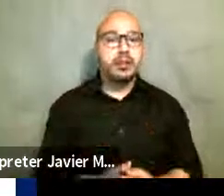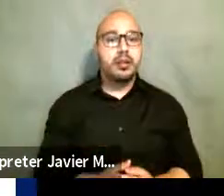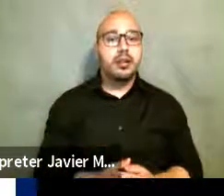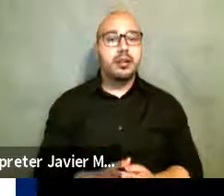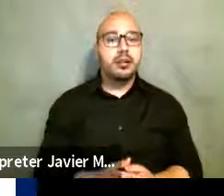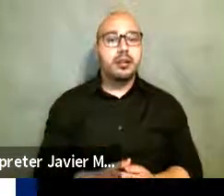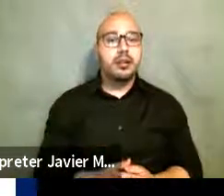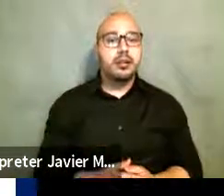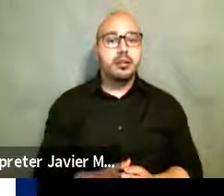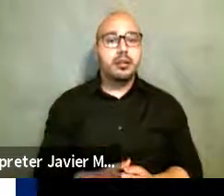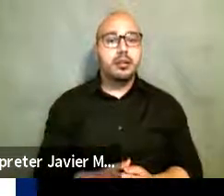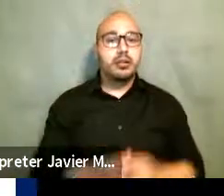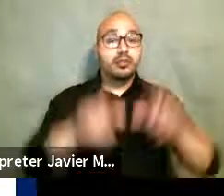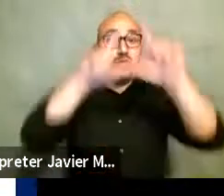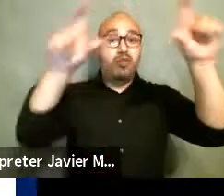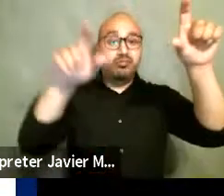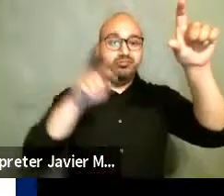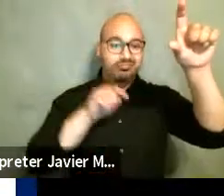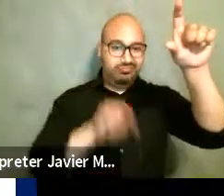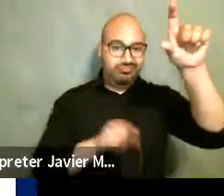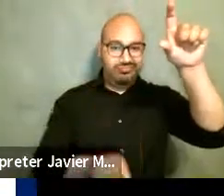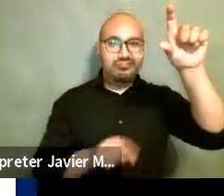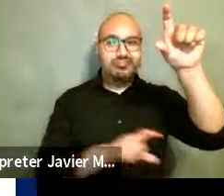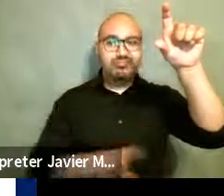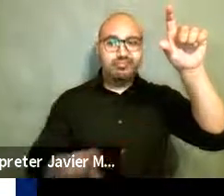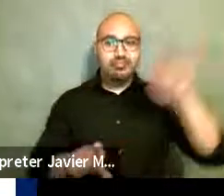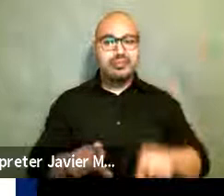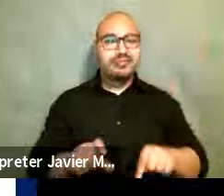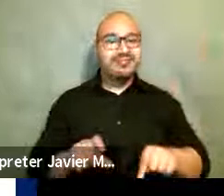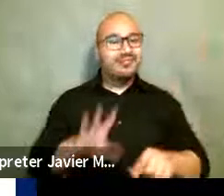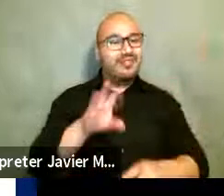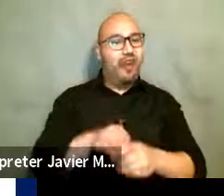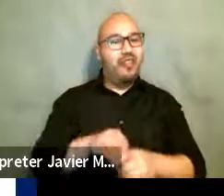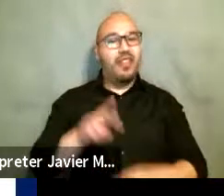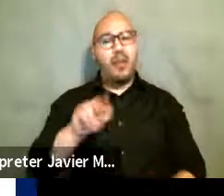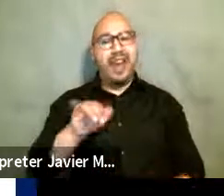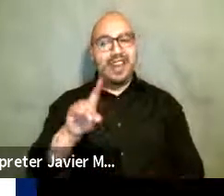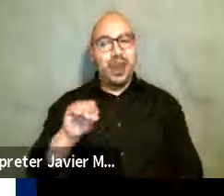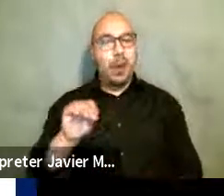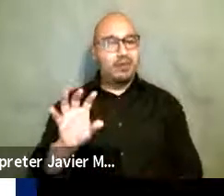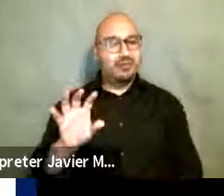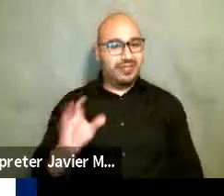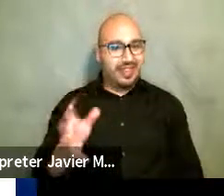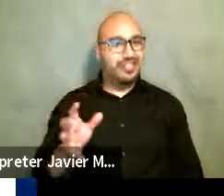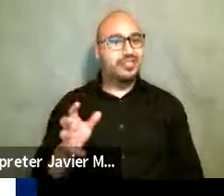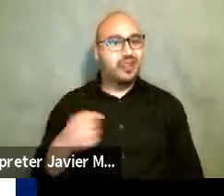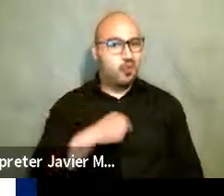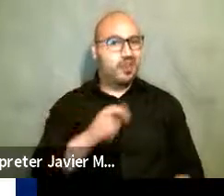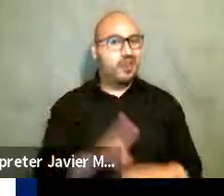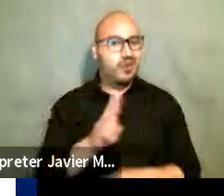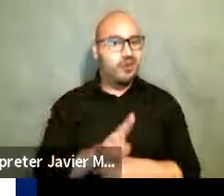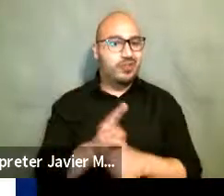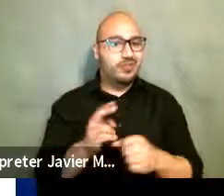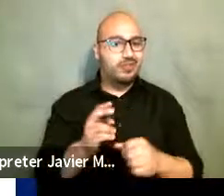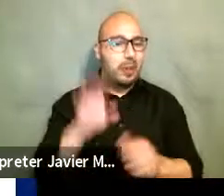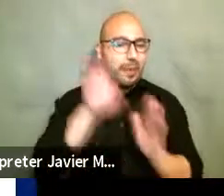actually, I'm sorry, I can't remember her name, but she is in the radio station that we use. And then